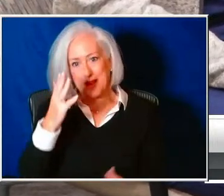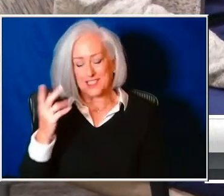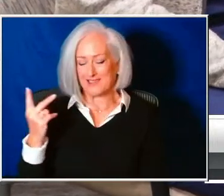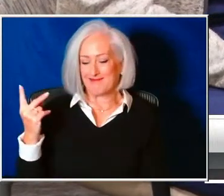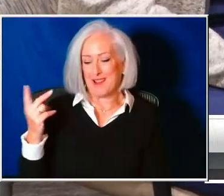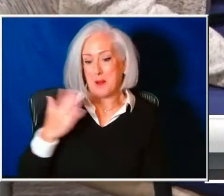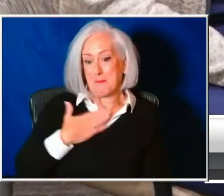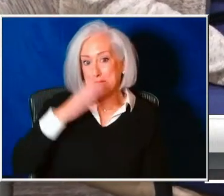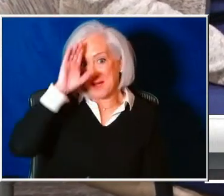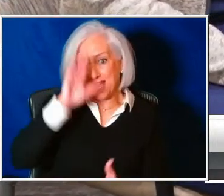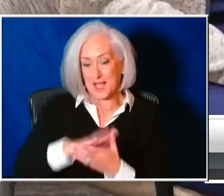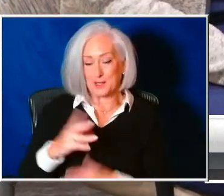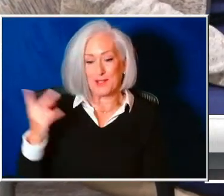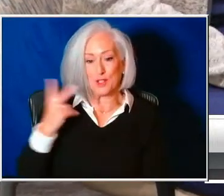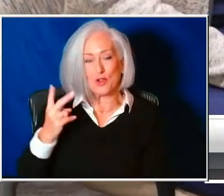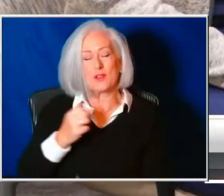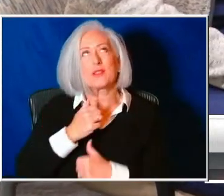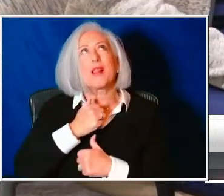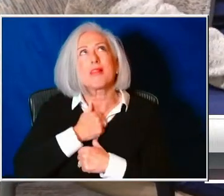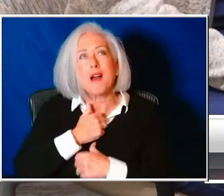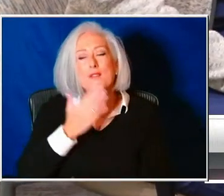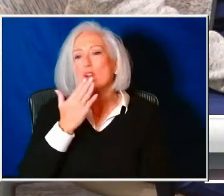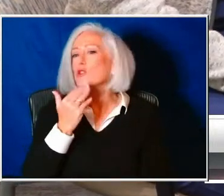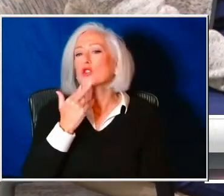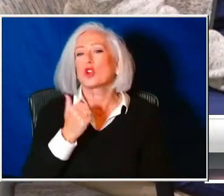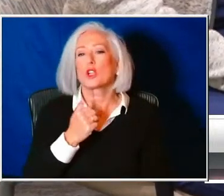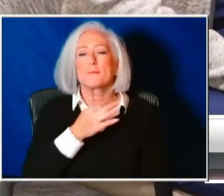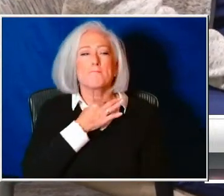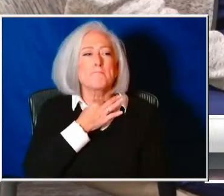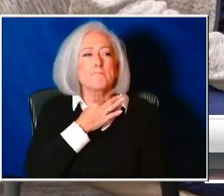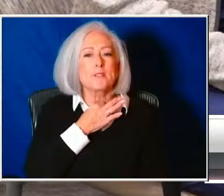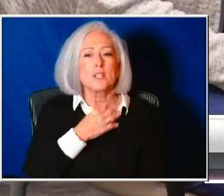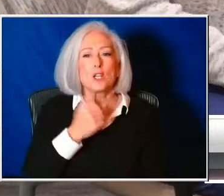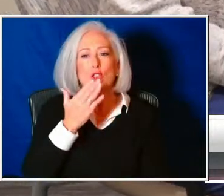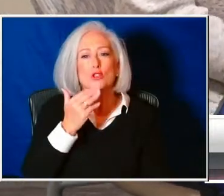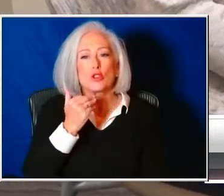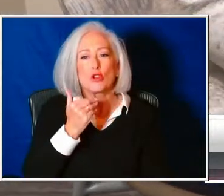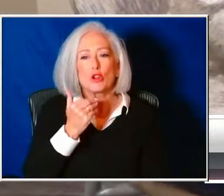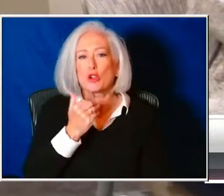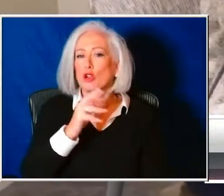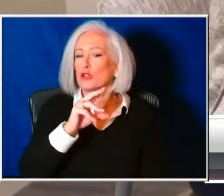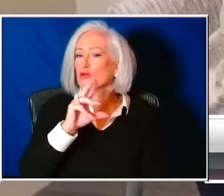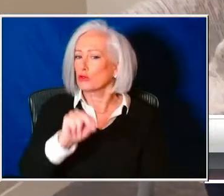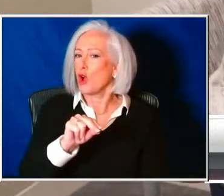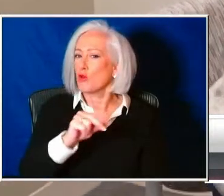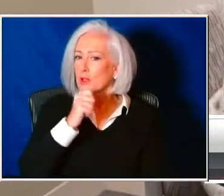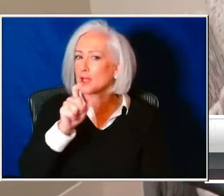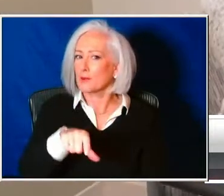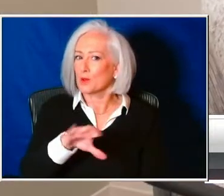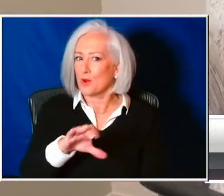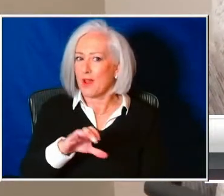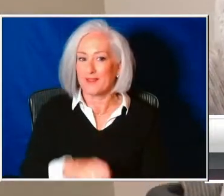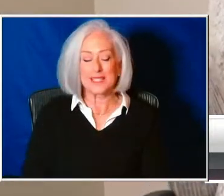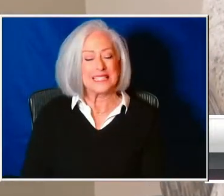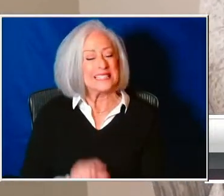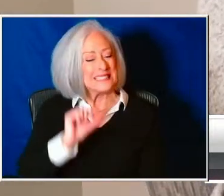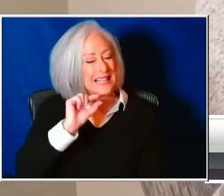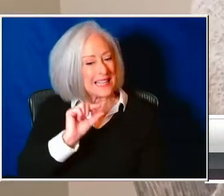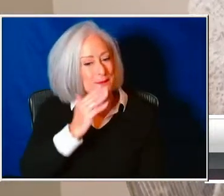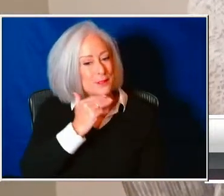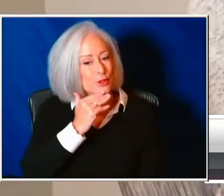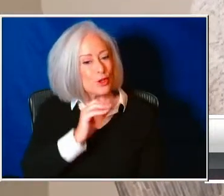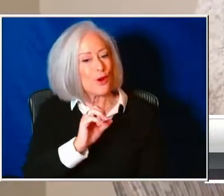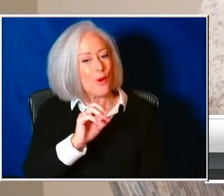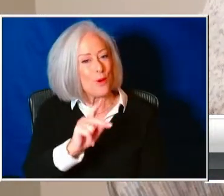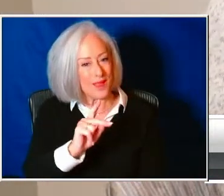And is sugar a big no-no? Is it a bozo no-no? Well, everything in moderation, right? But sugar is